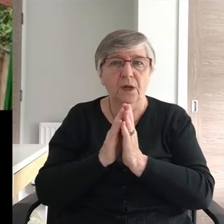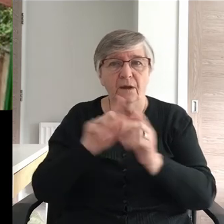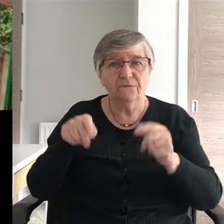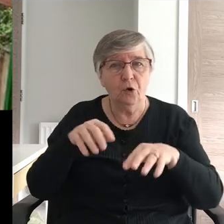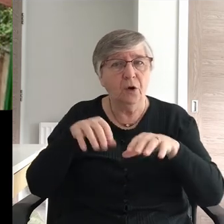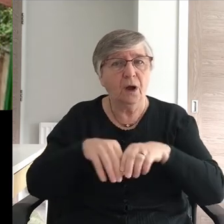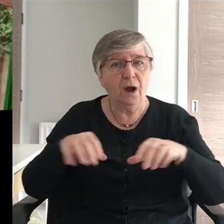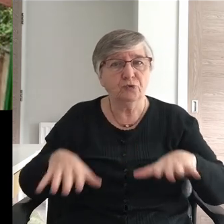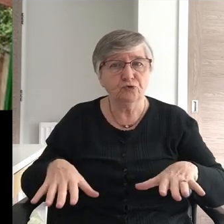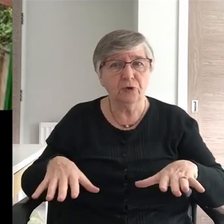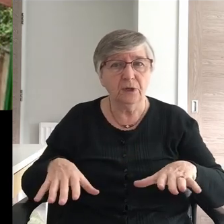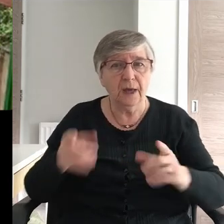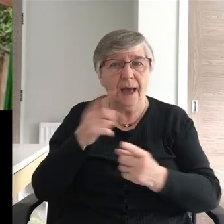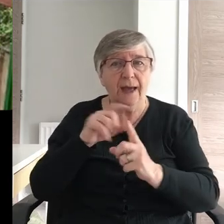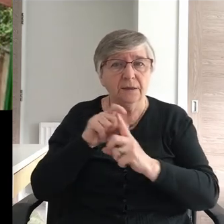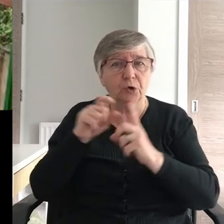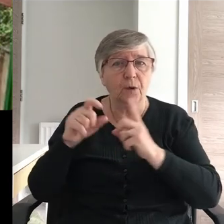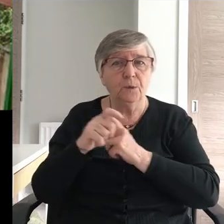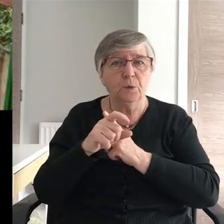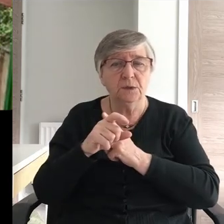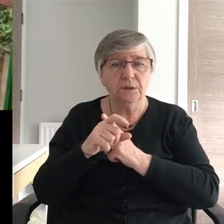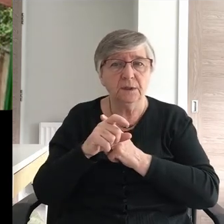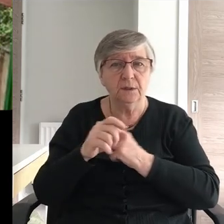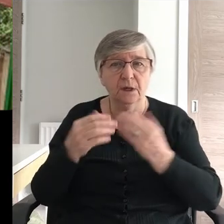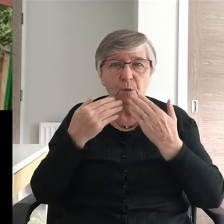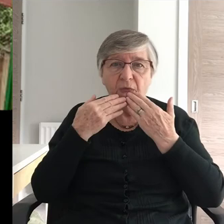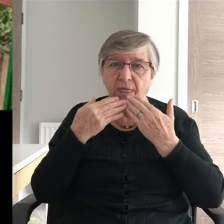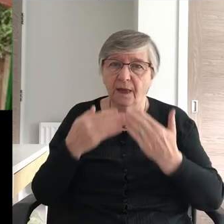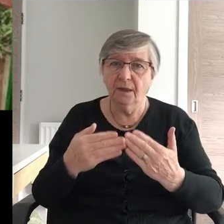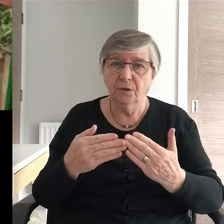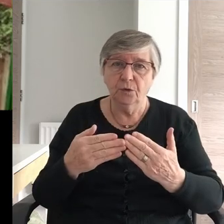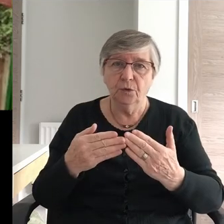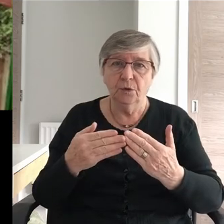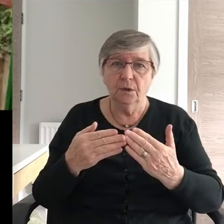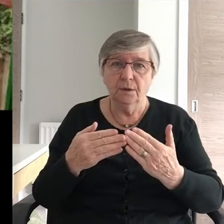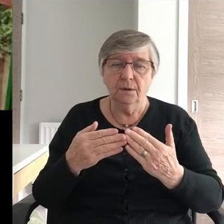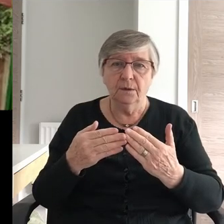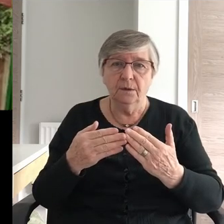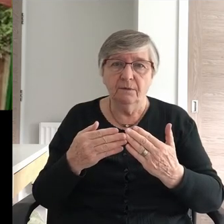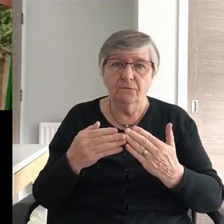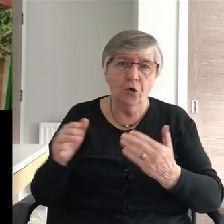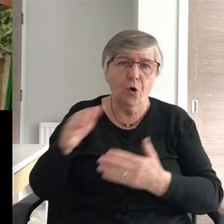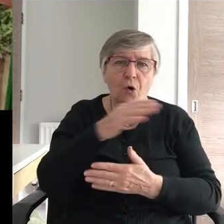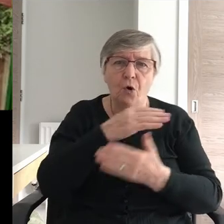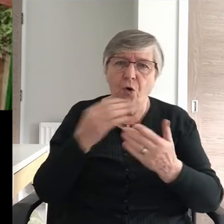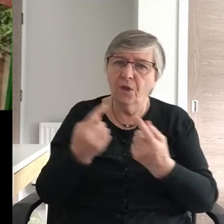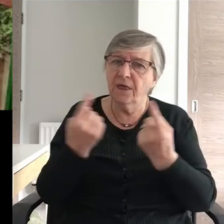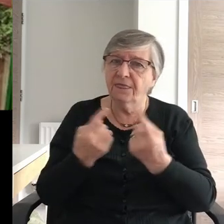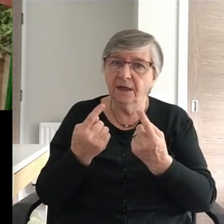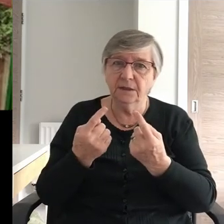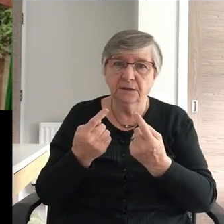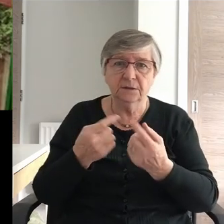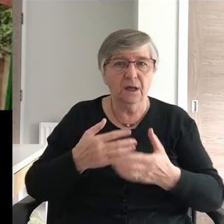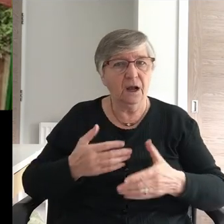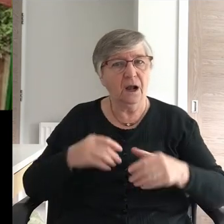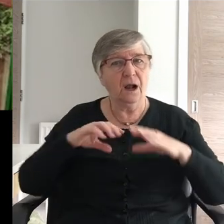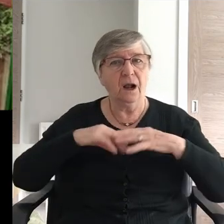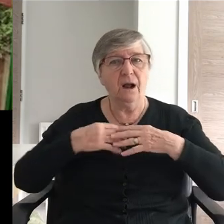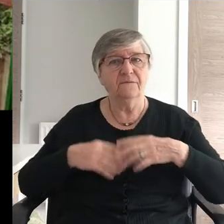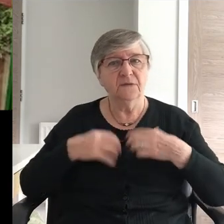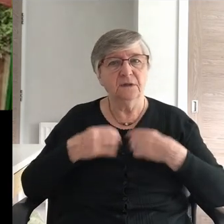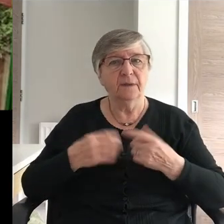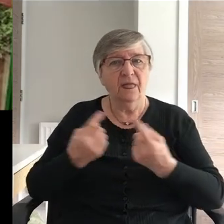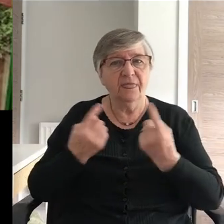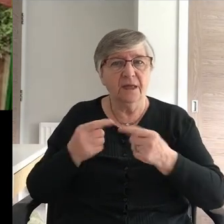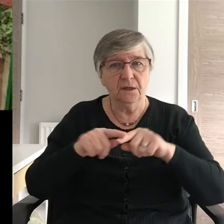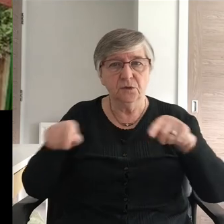We pray for our country and our community, and we thank you for all the resources and comforts that